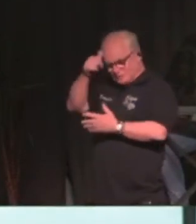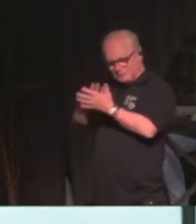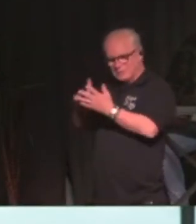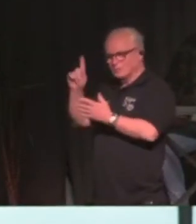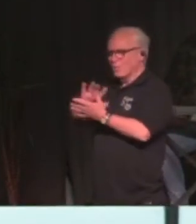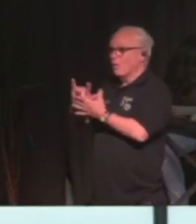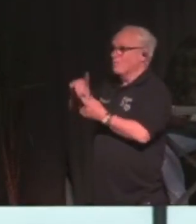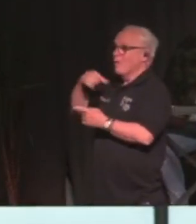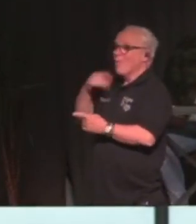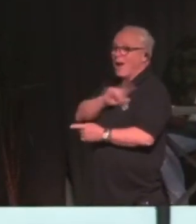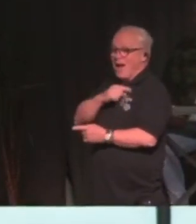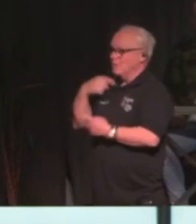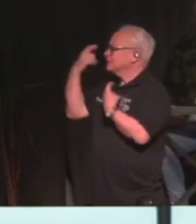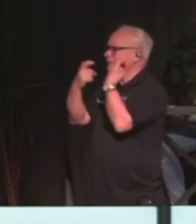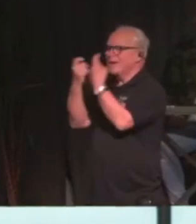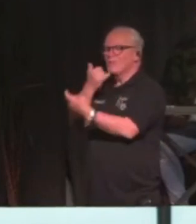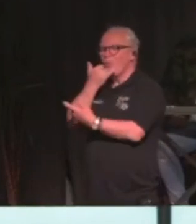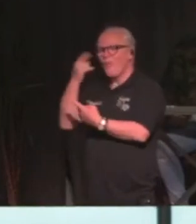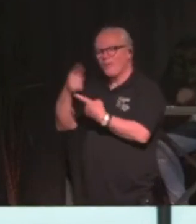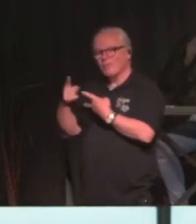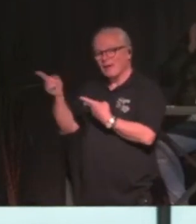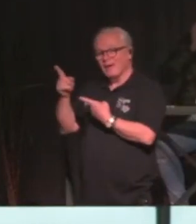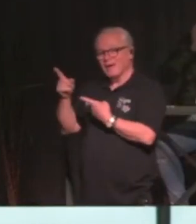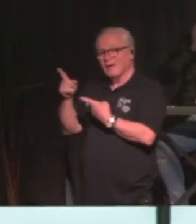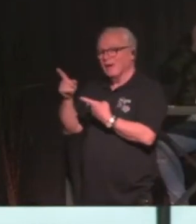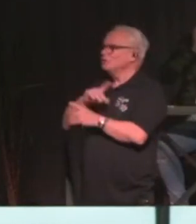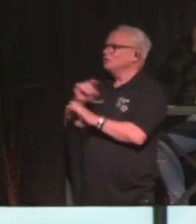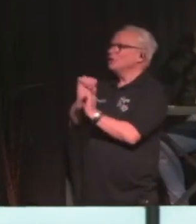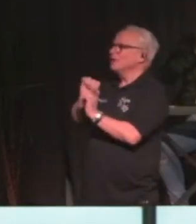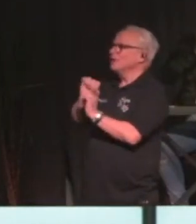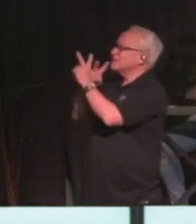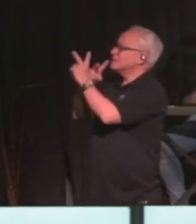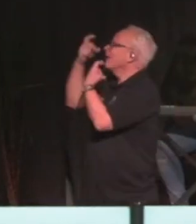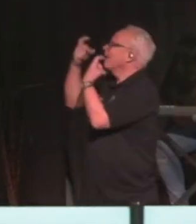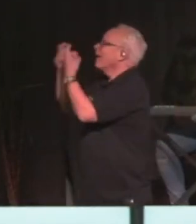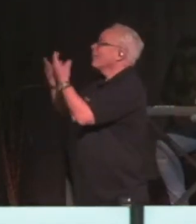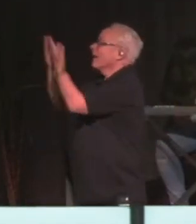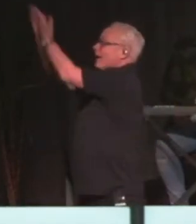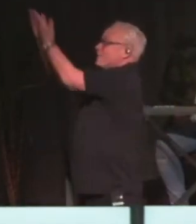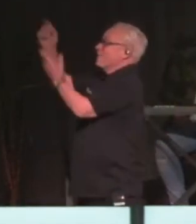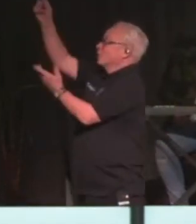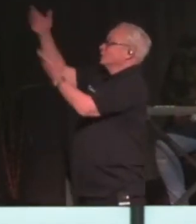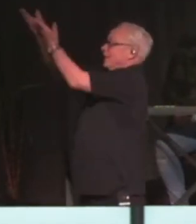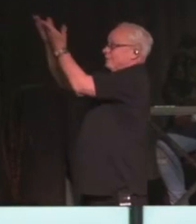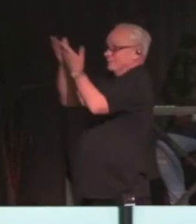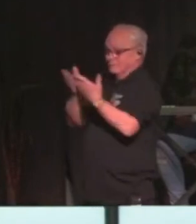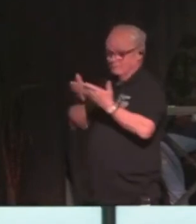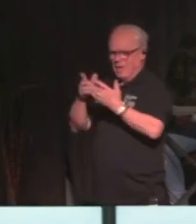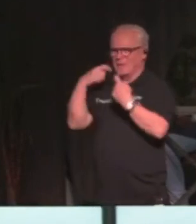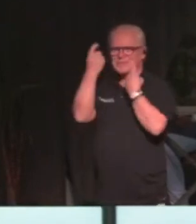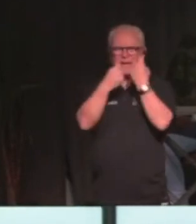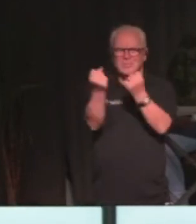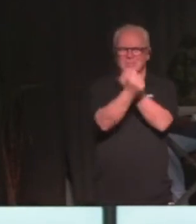Because you were seeking the wrong thing. You're seeking the giver of it rather than the power. And so we take